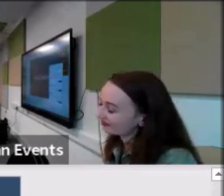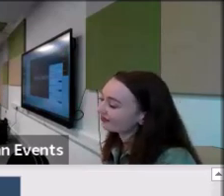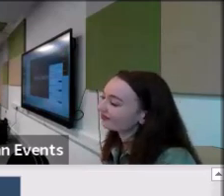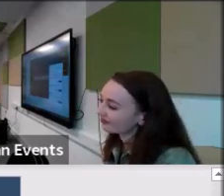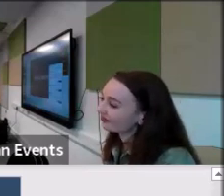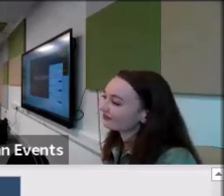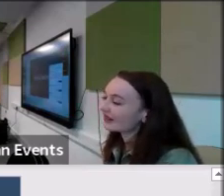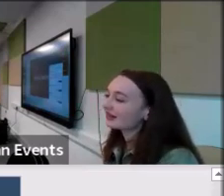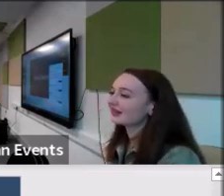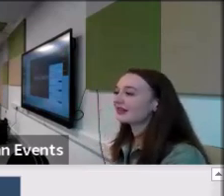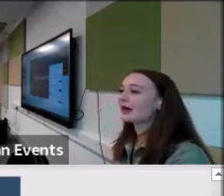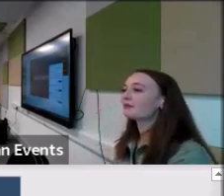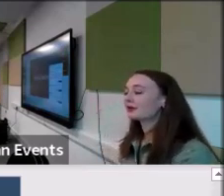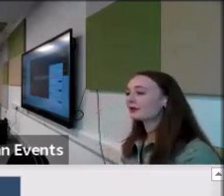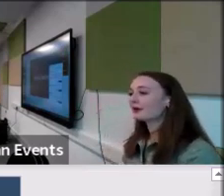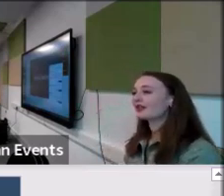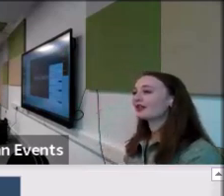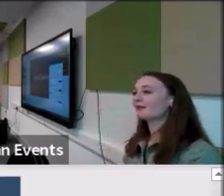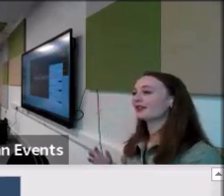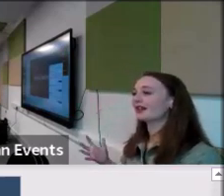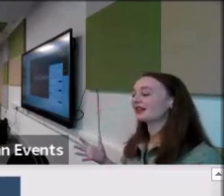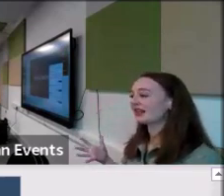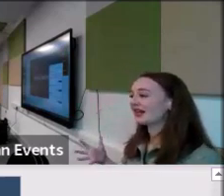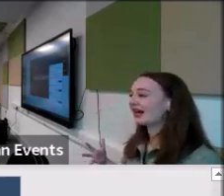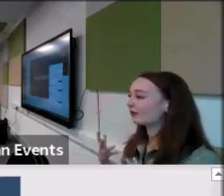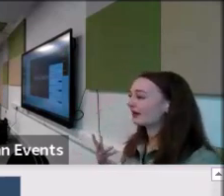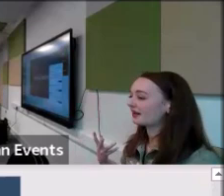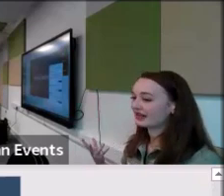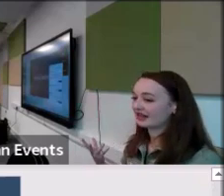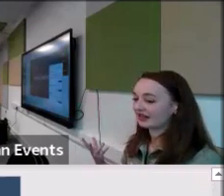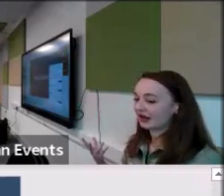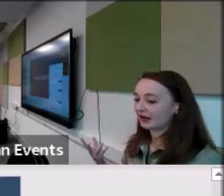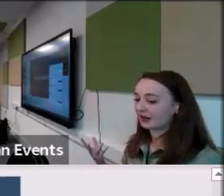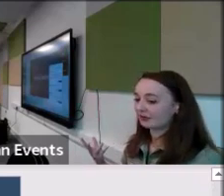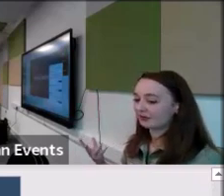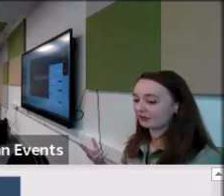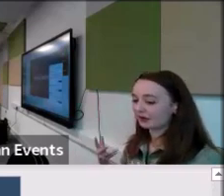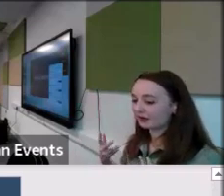would it differ? Yeah, so the question was essentially how might